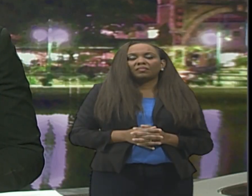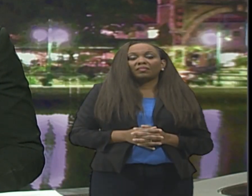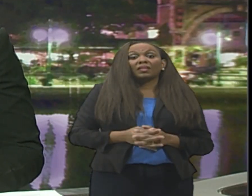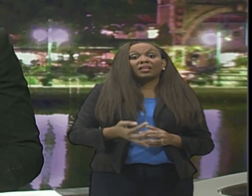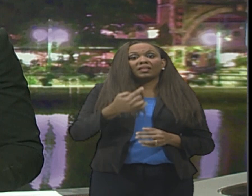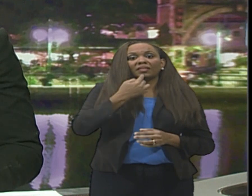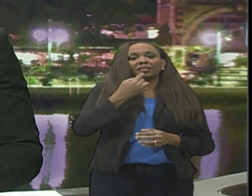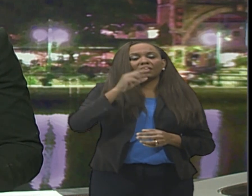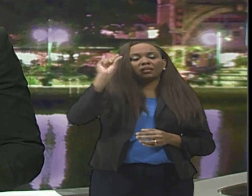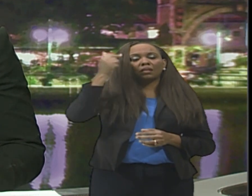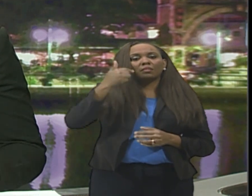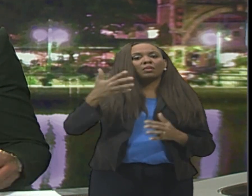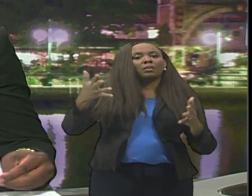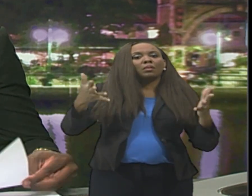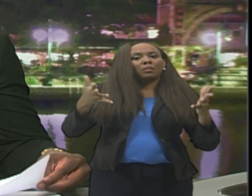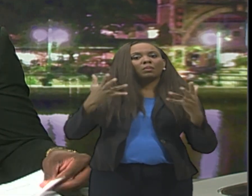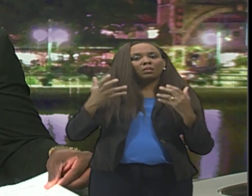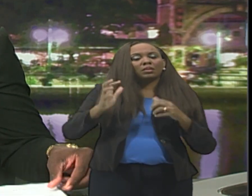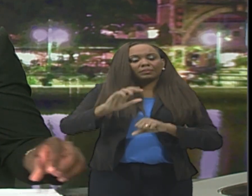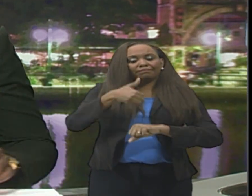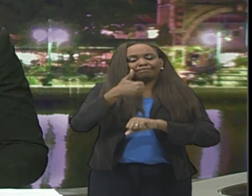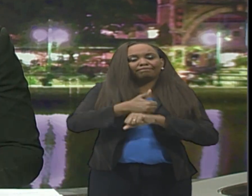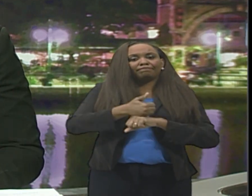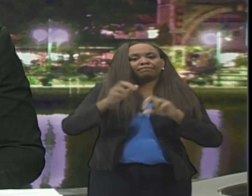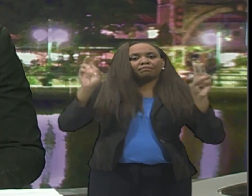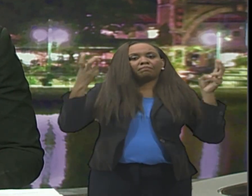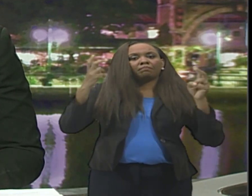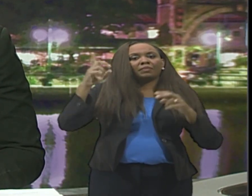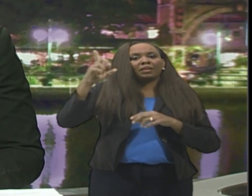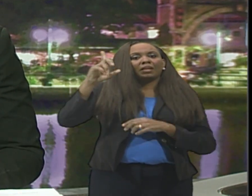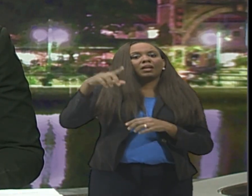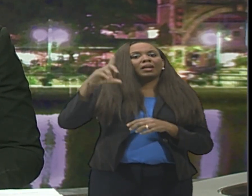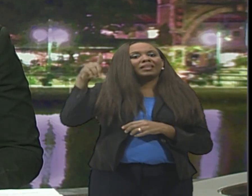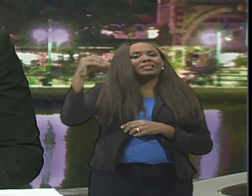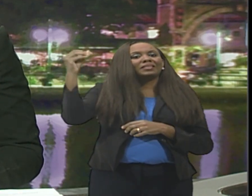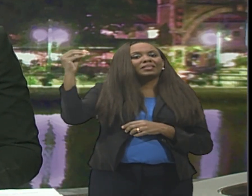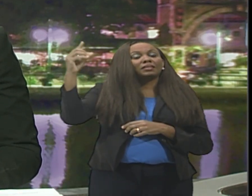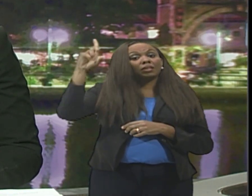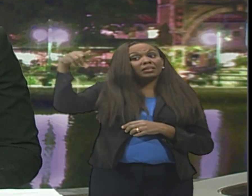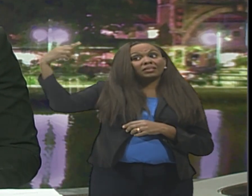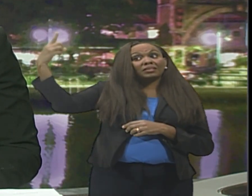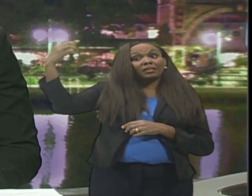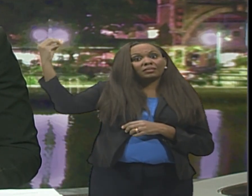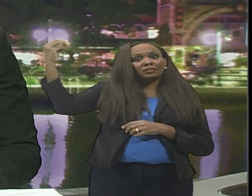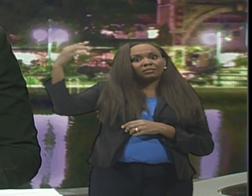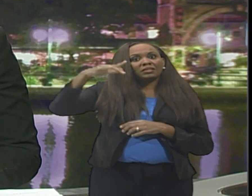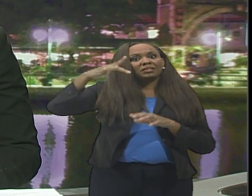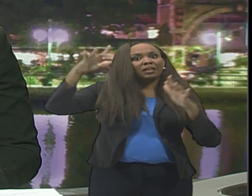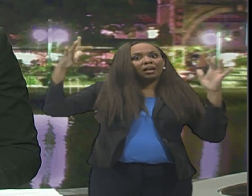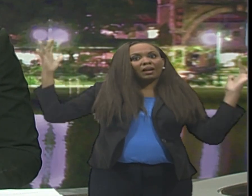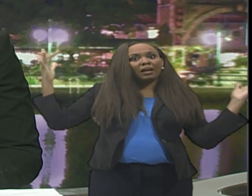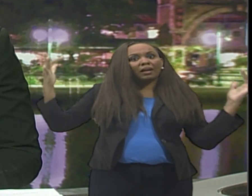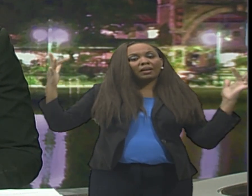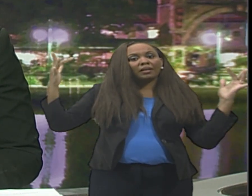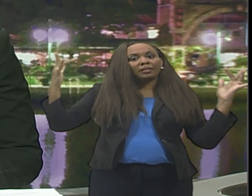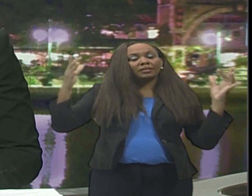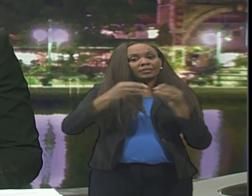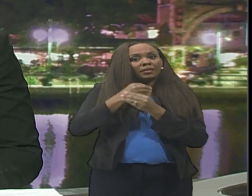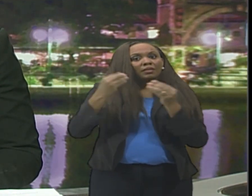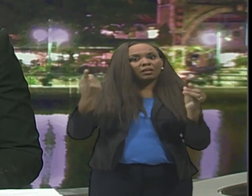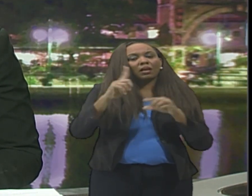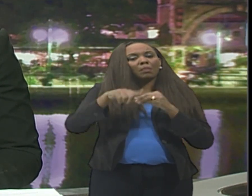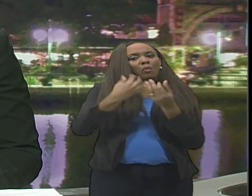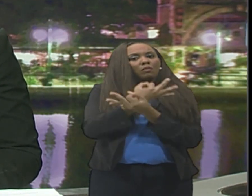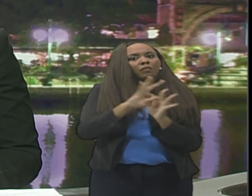The Attorney General says the government also intends to enact sunshine legislation, also referred to as Freedom on Information